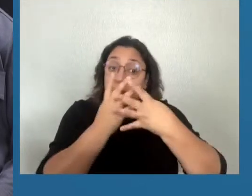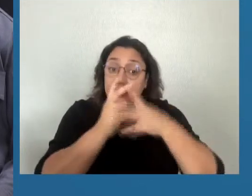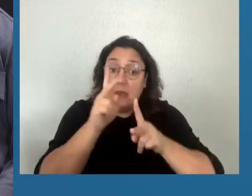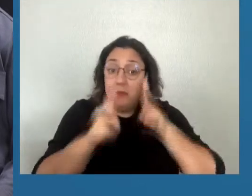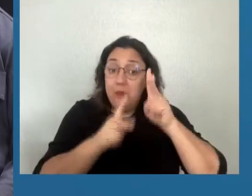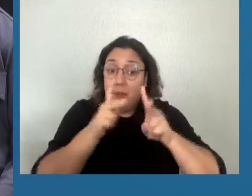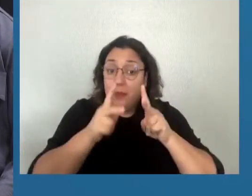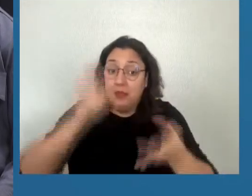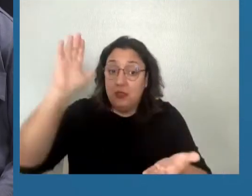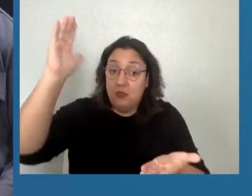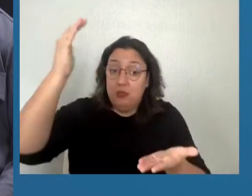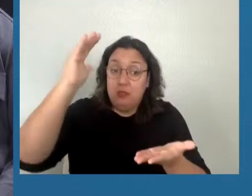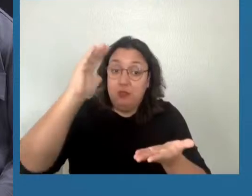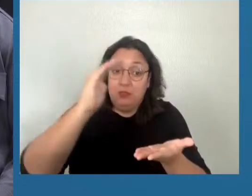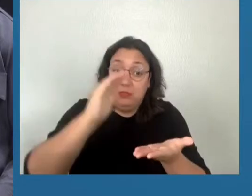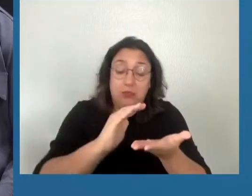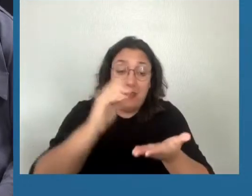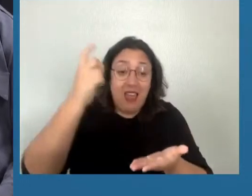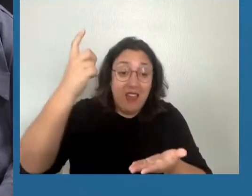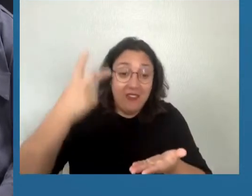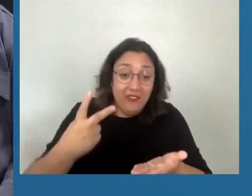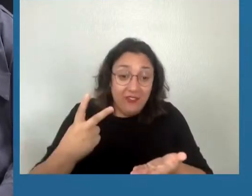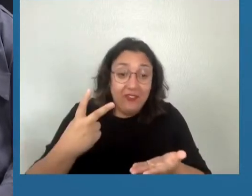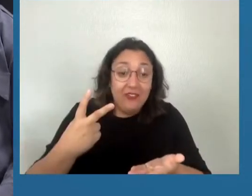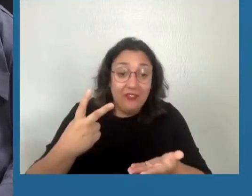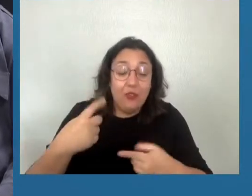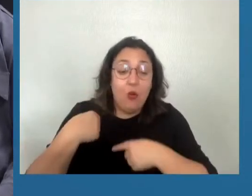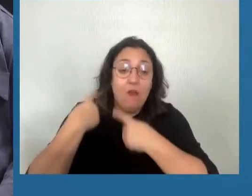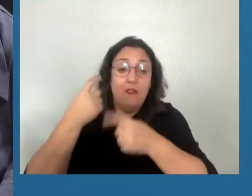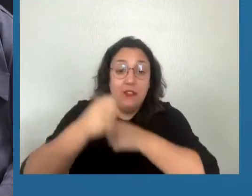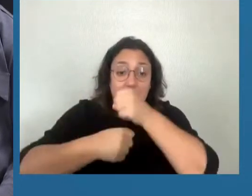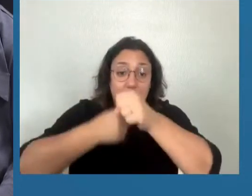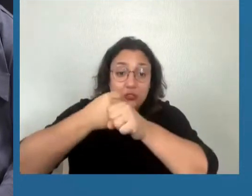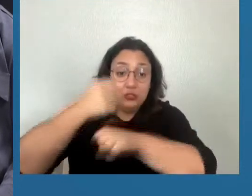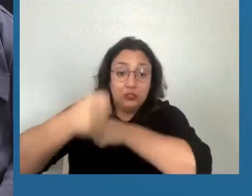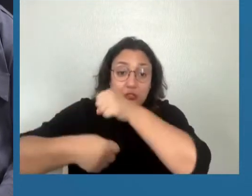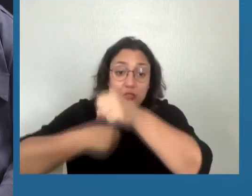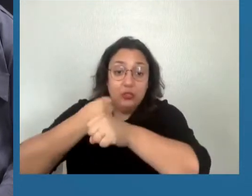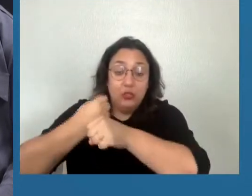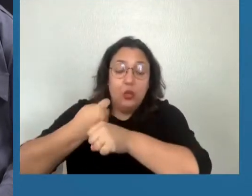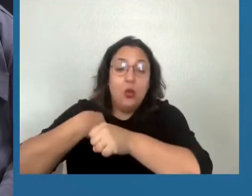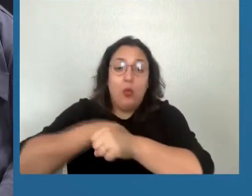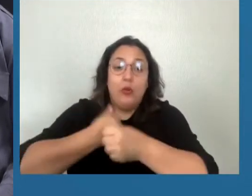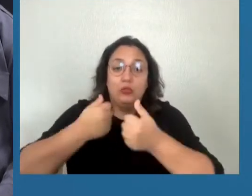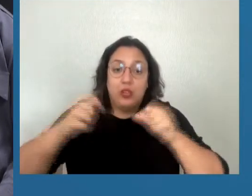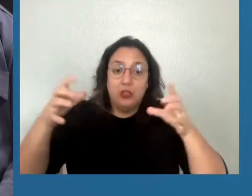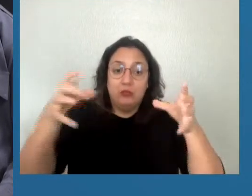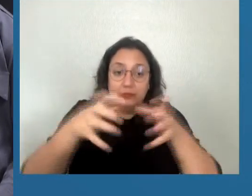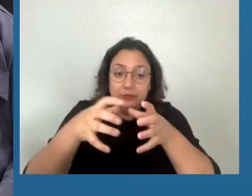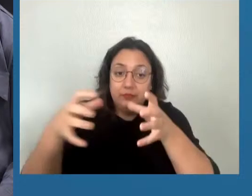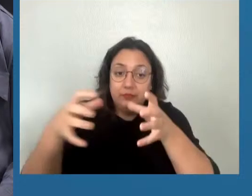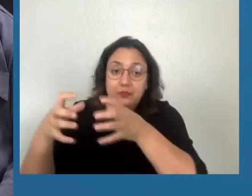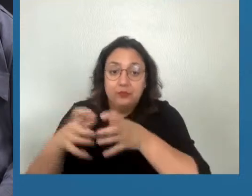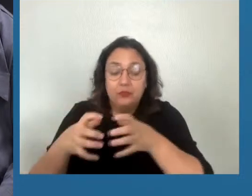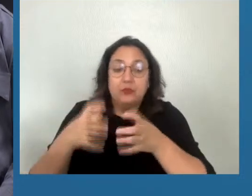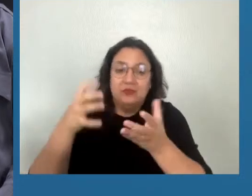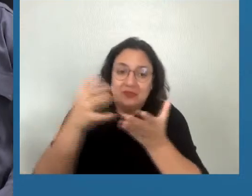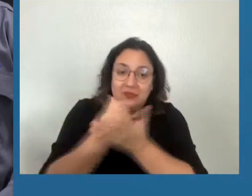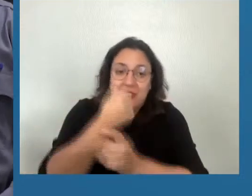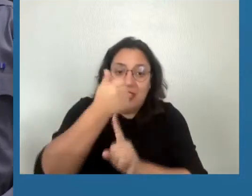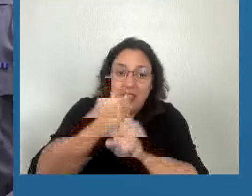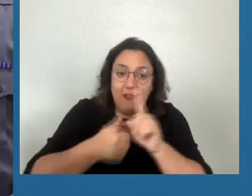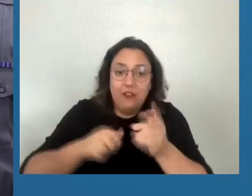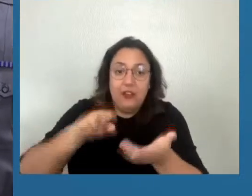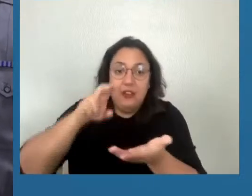number of years. We're working hard to consolidate, making sure that we are maximizing every bed in our facilities. In fact,